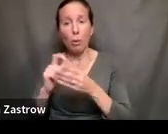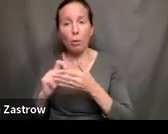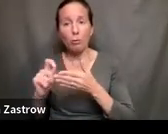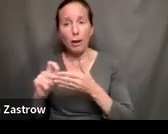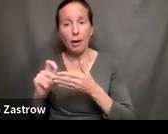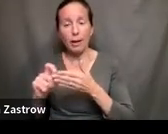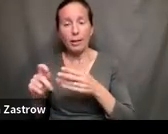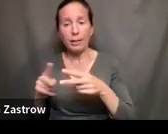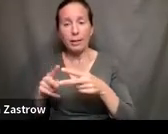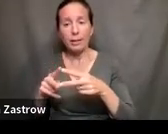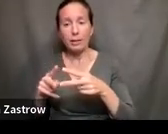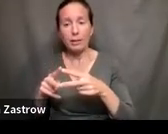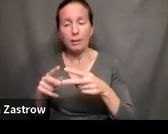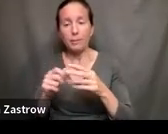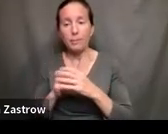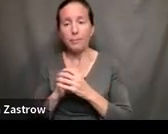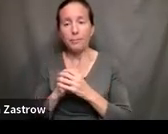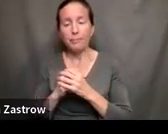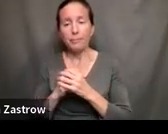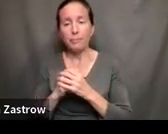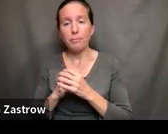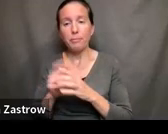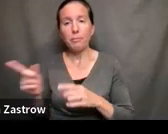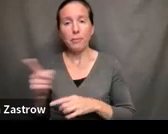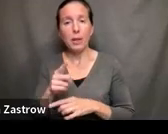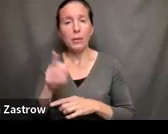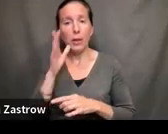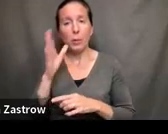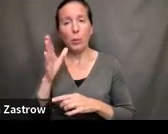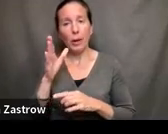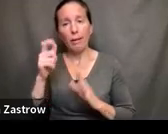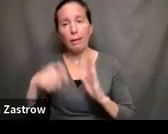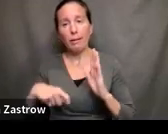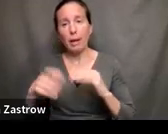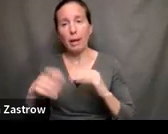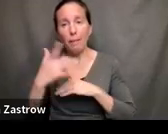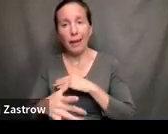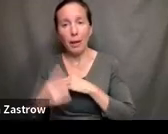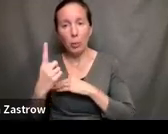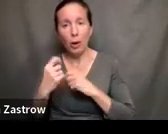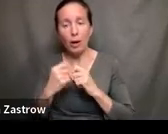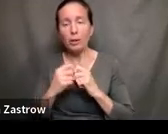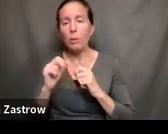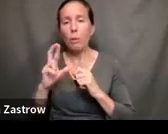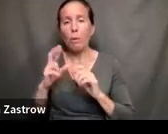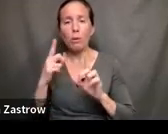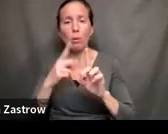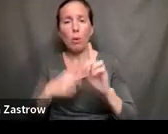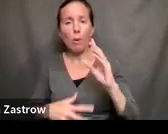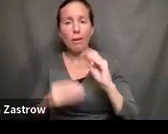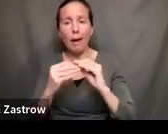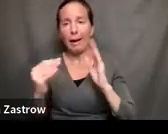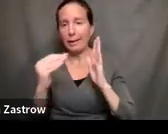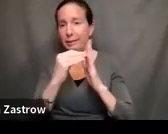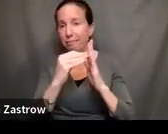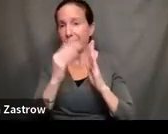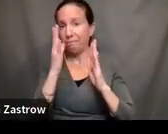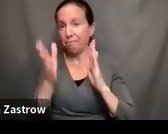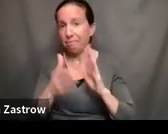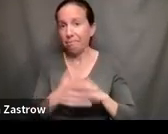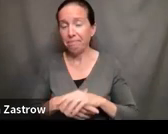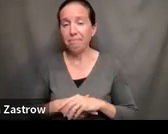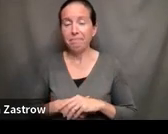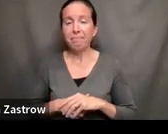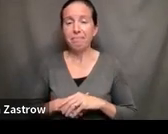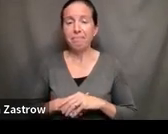you sometimes like a blank one, or they'll actually put the goal right in there specifically what it is